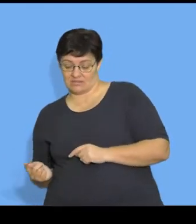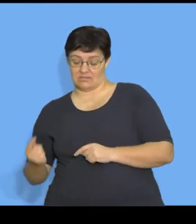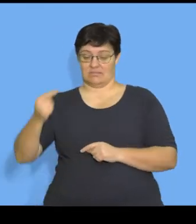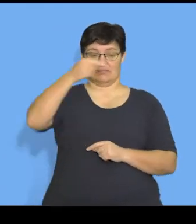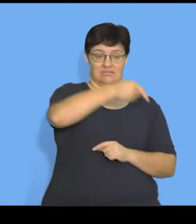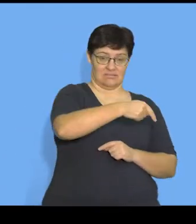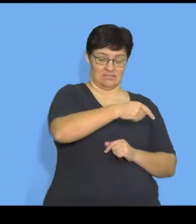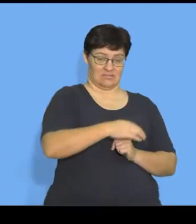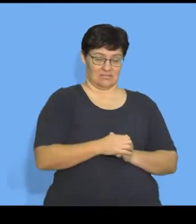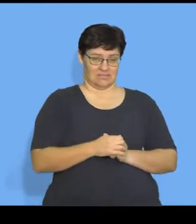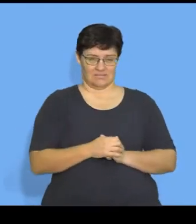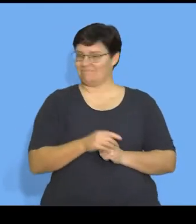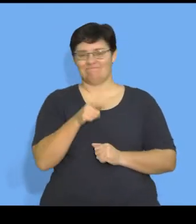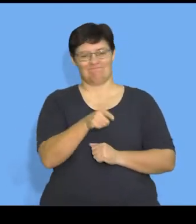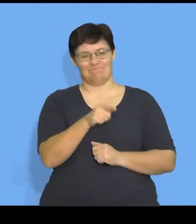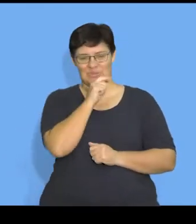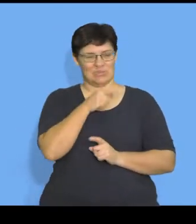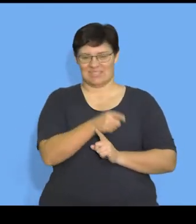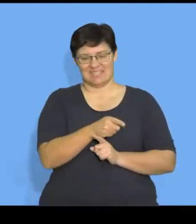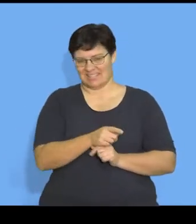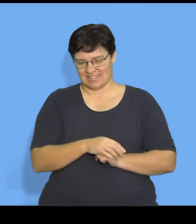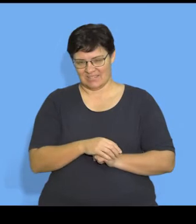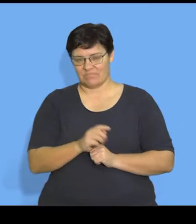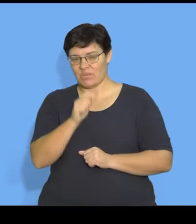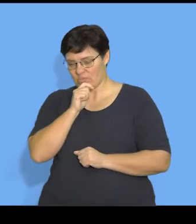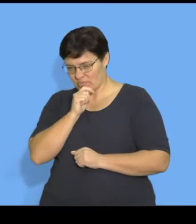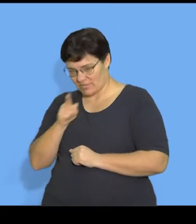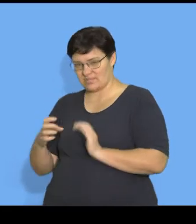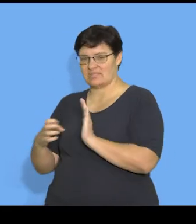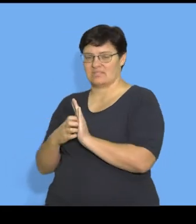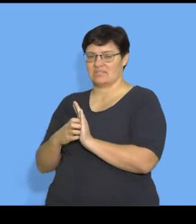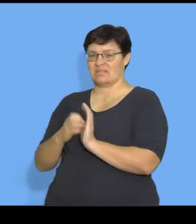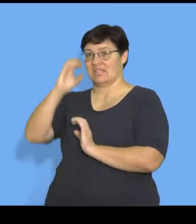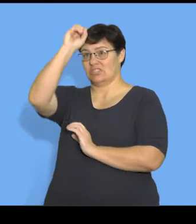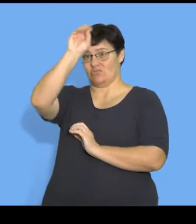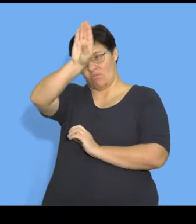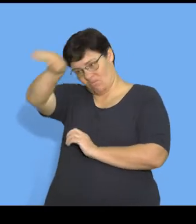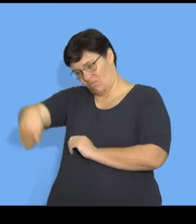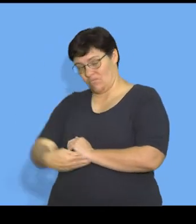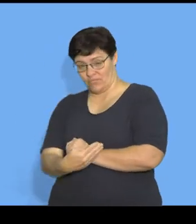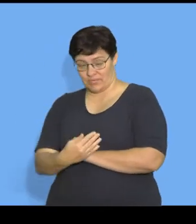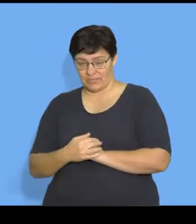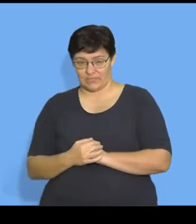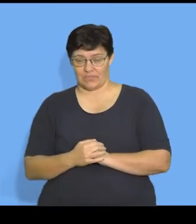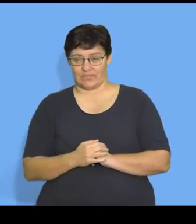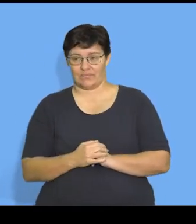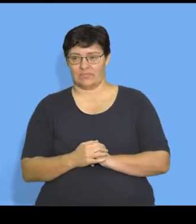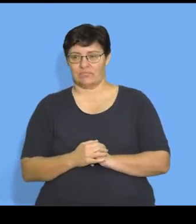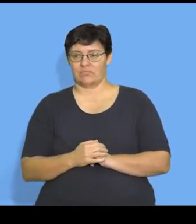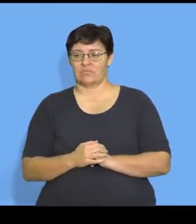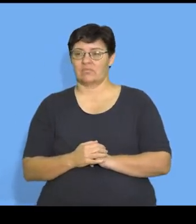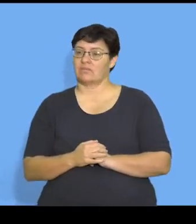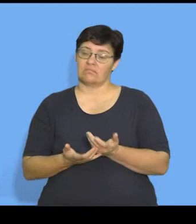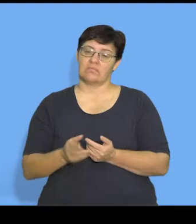We don't want to use the Cartesian plane. We're going to use cardinal points. Then we get the resultant. Now,